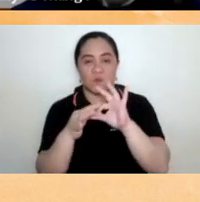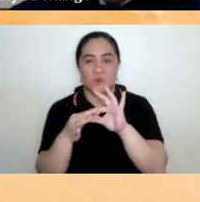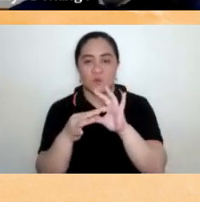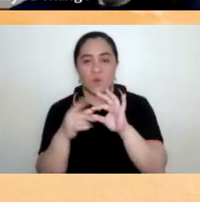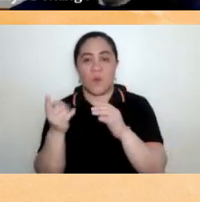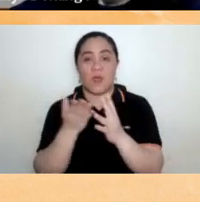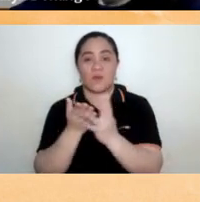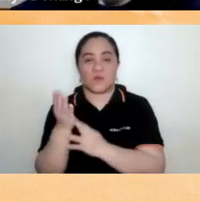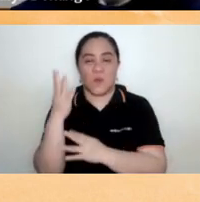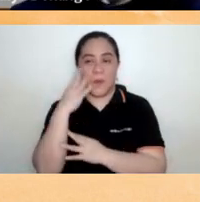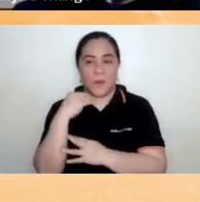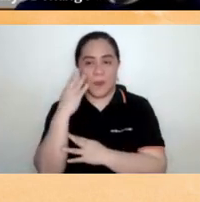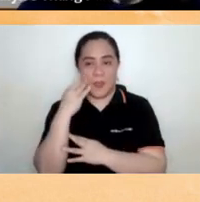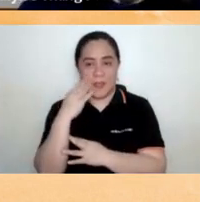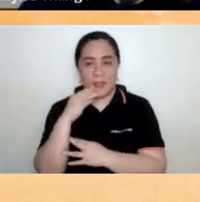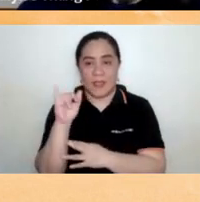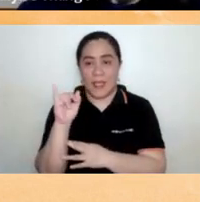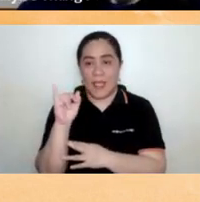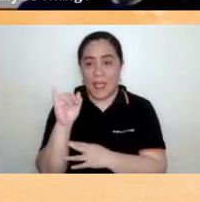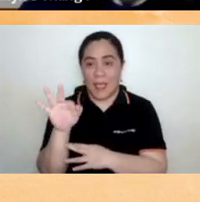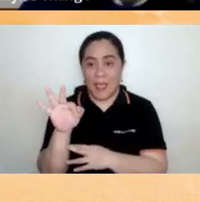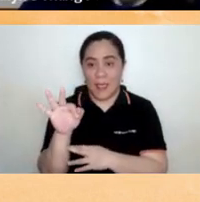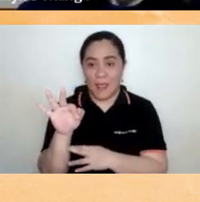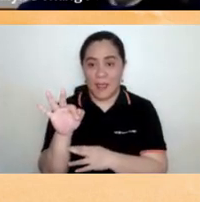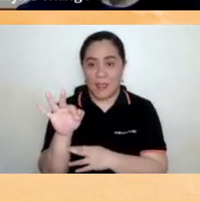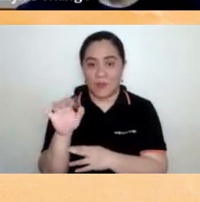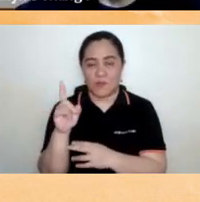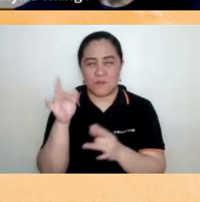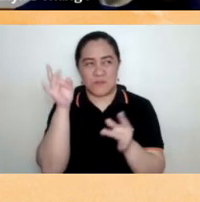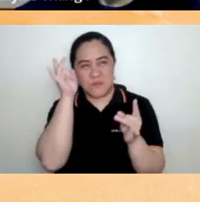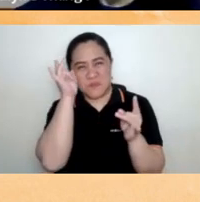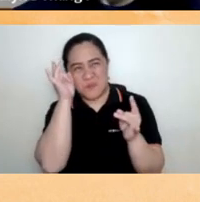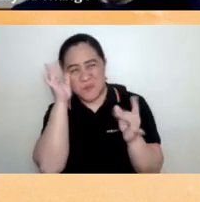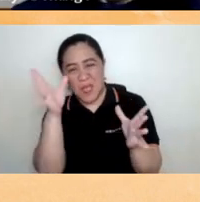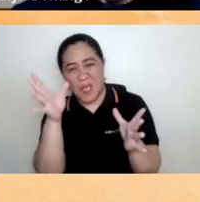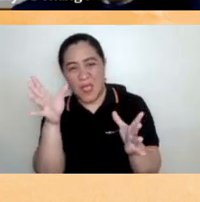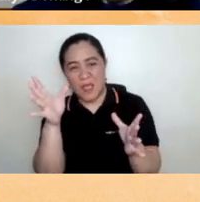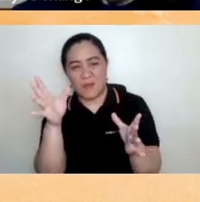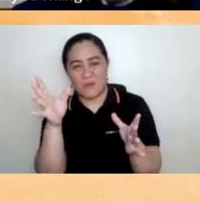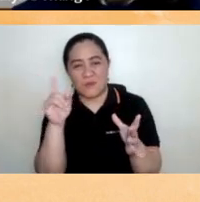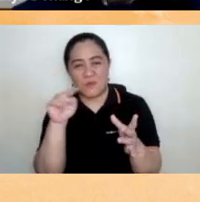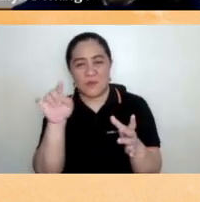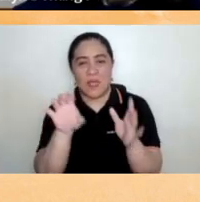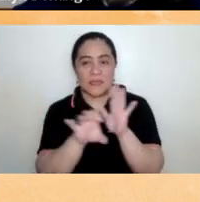experience. And so if it associates a dog to danger because of a very, let's say,